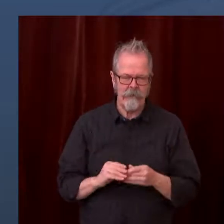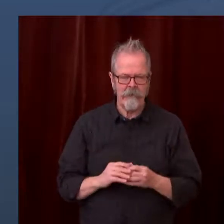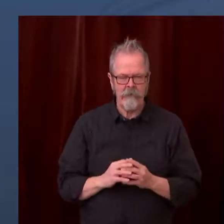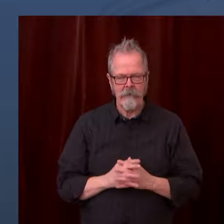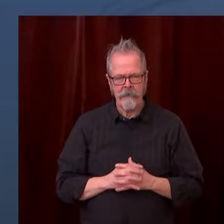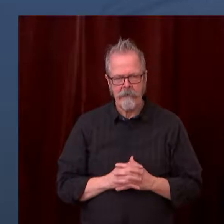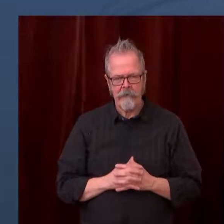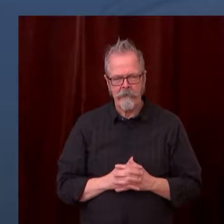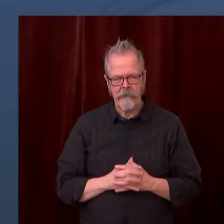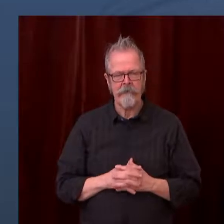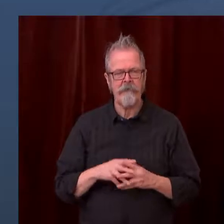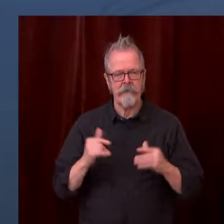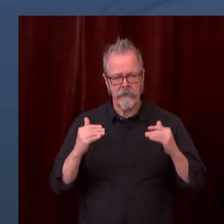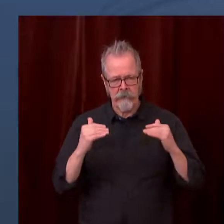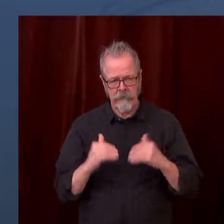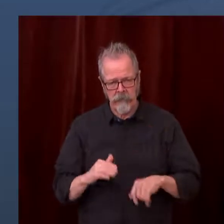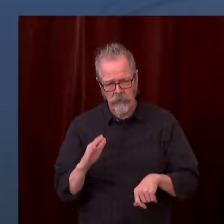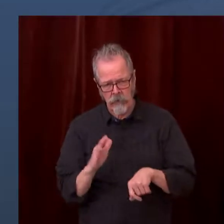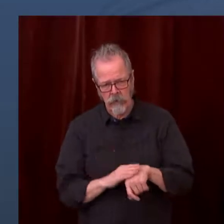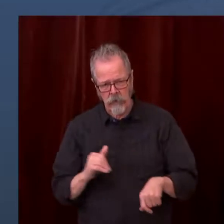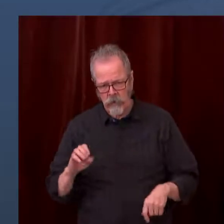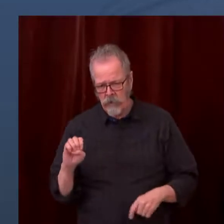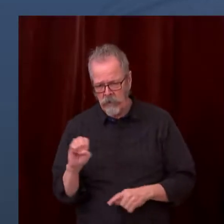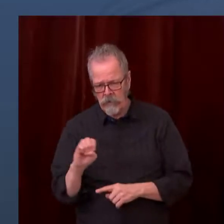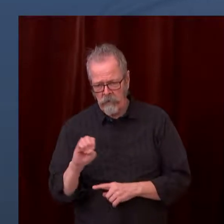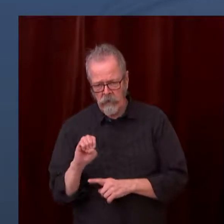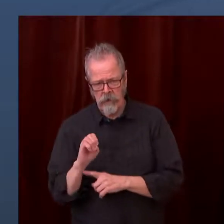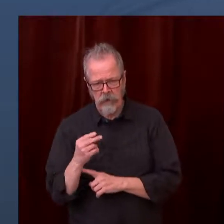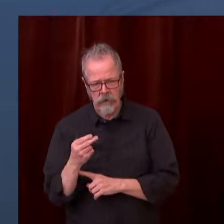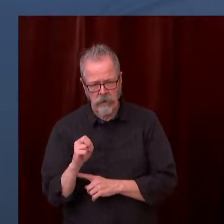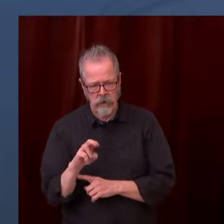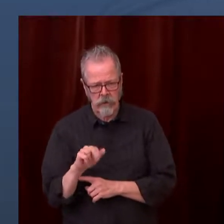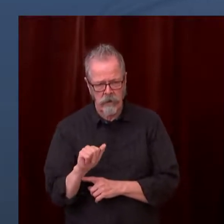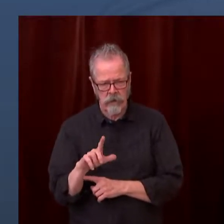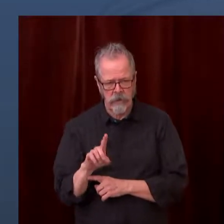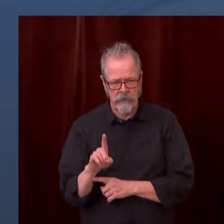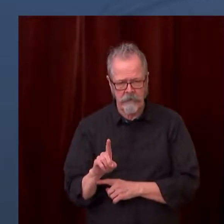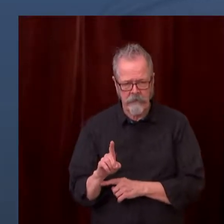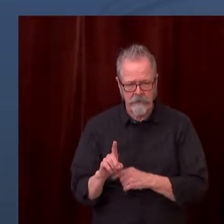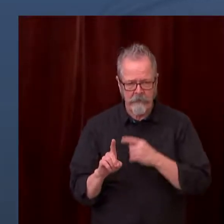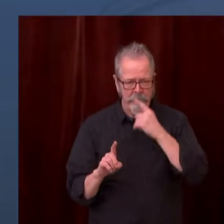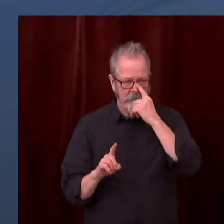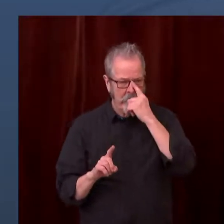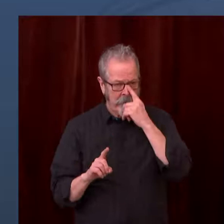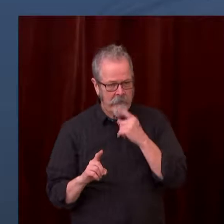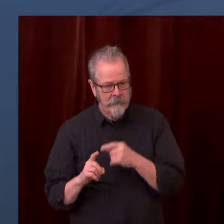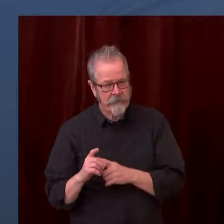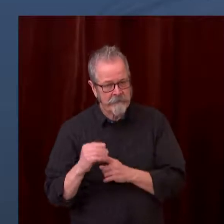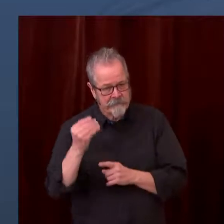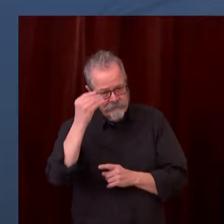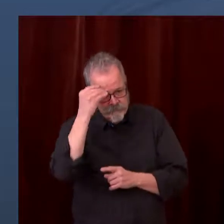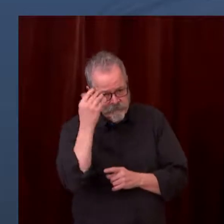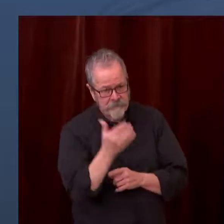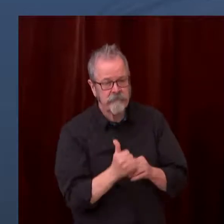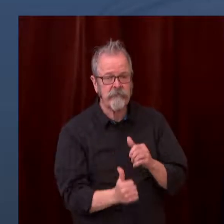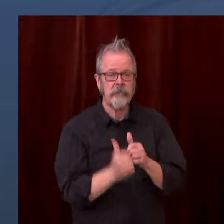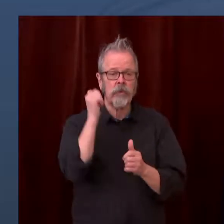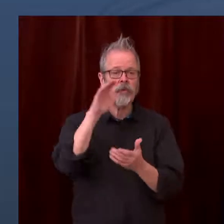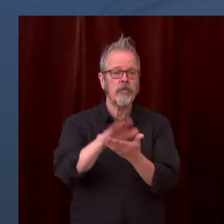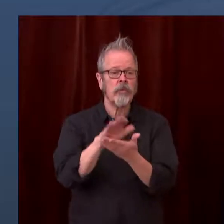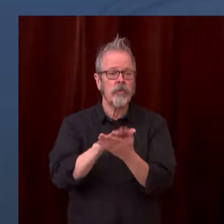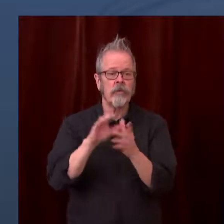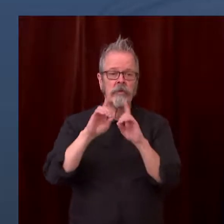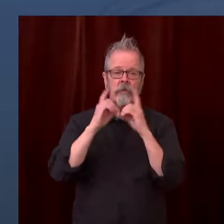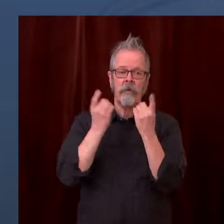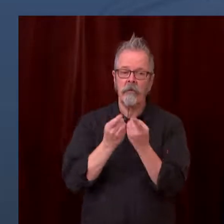Governor, most districts in Snohomish County have gone back and resumed some in-person learning in the elementary grades, but